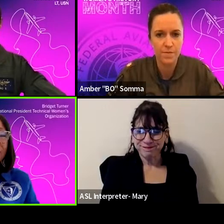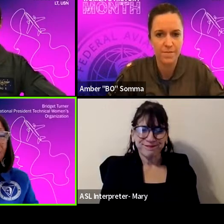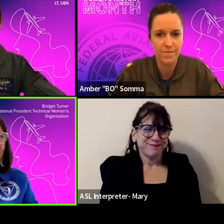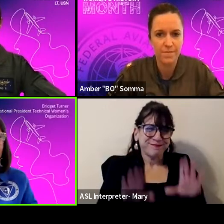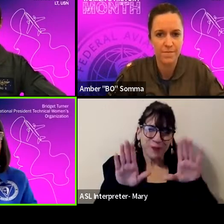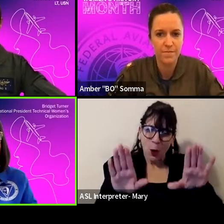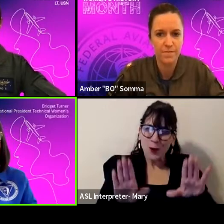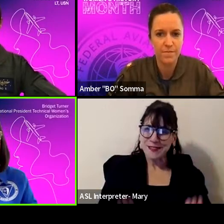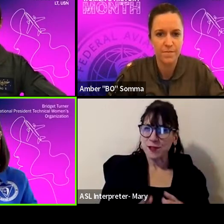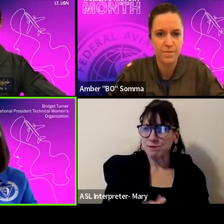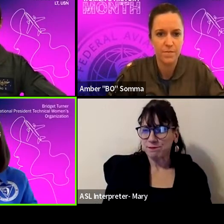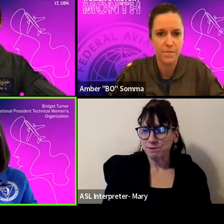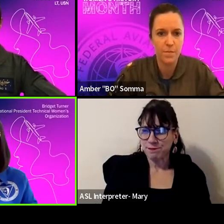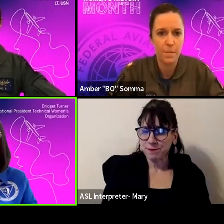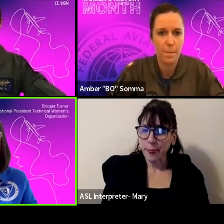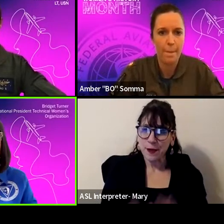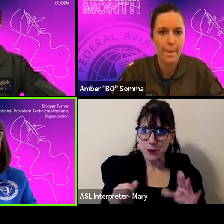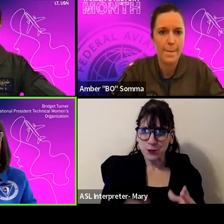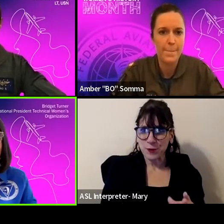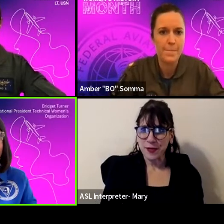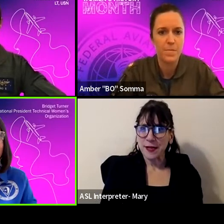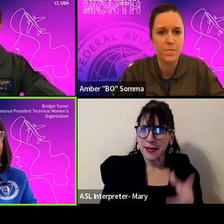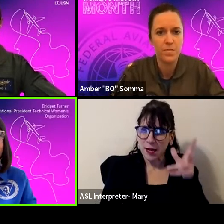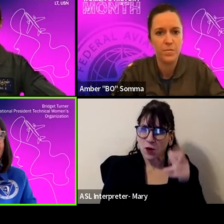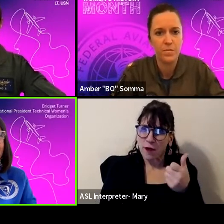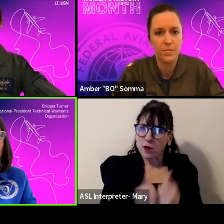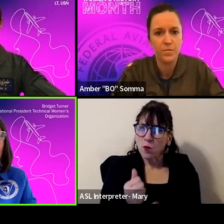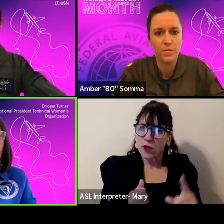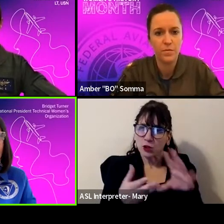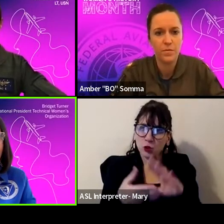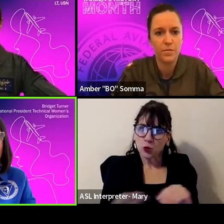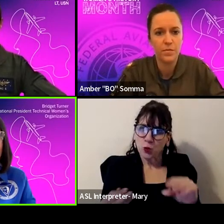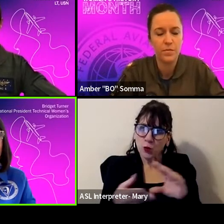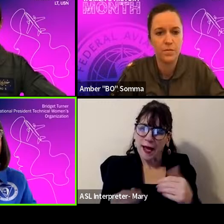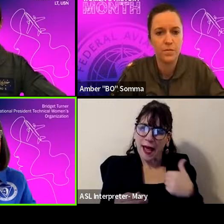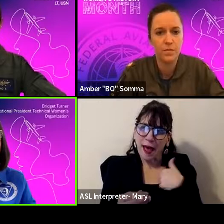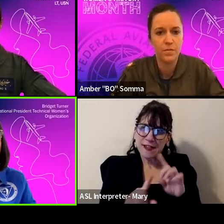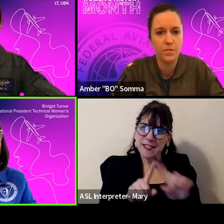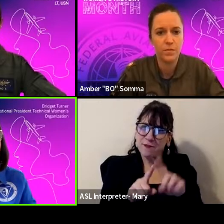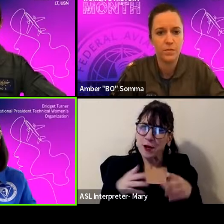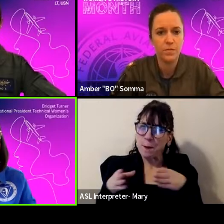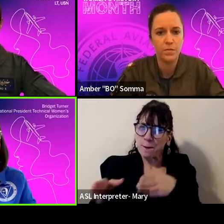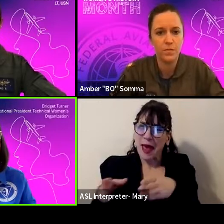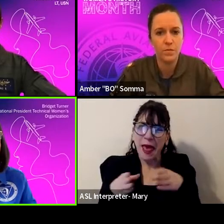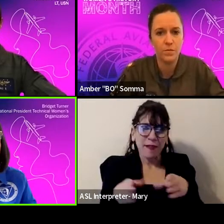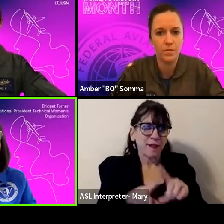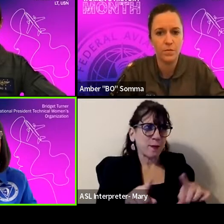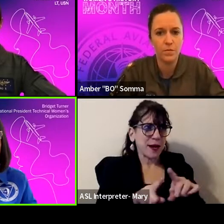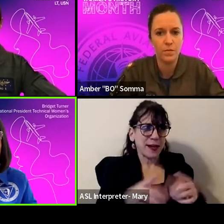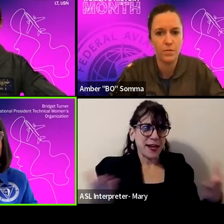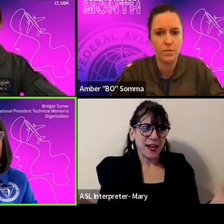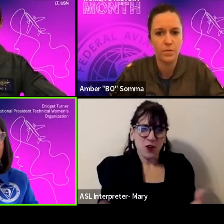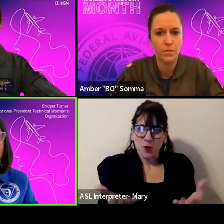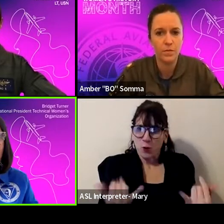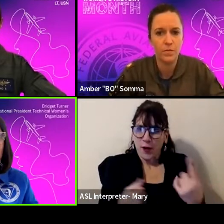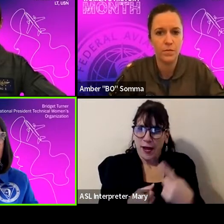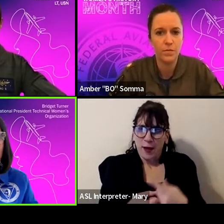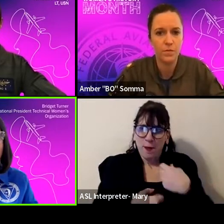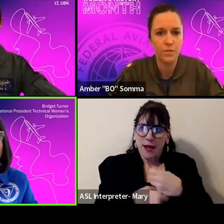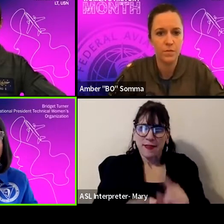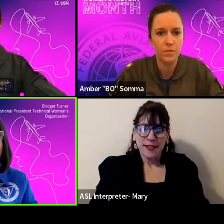Awesome. As you can hear, everyone's story has their own path, and yet here they are today making a